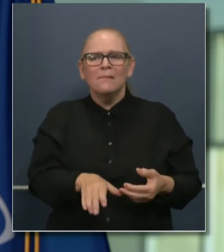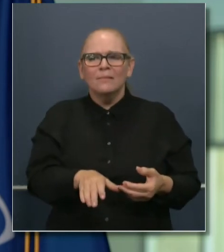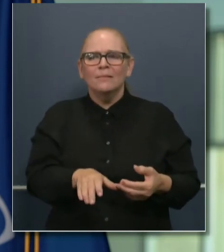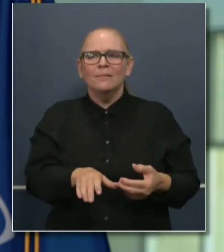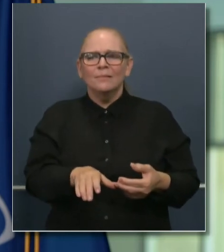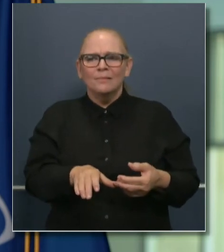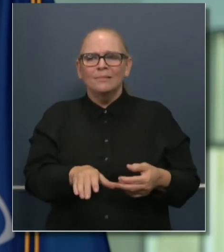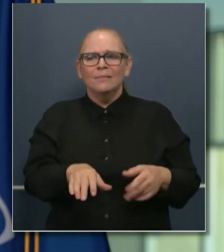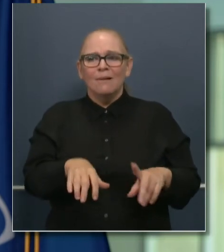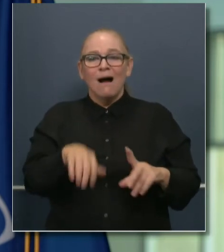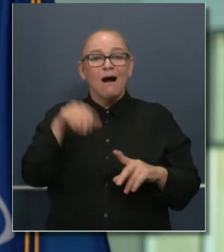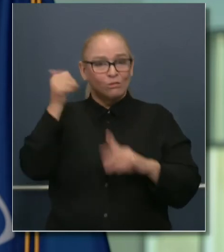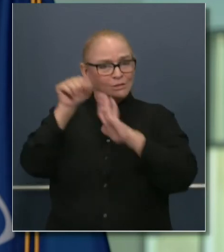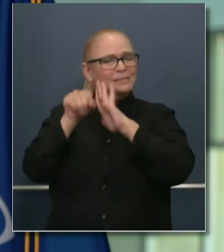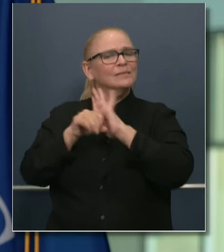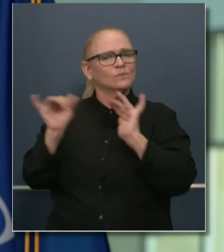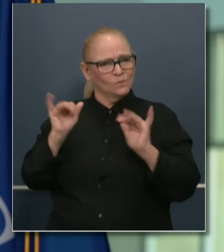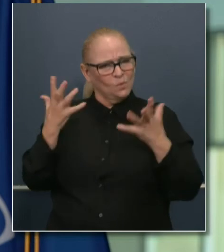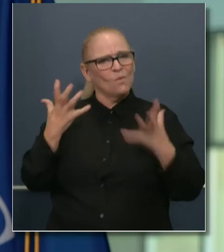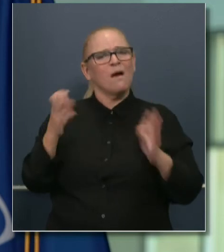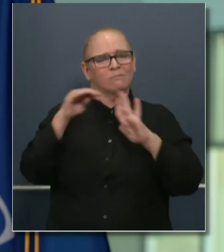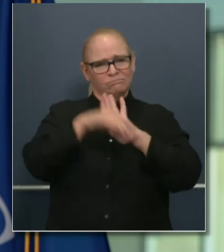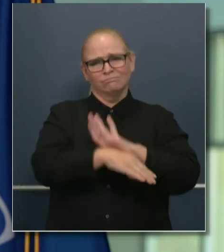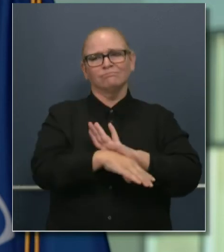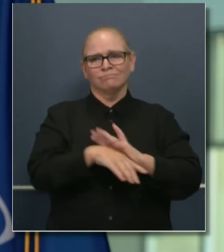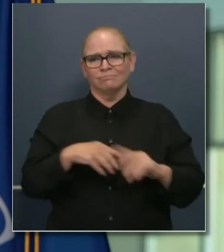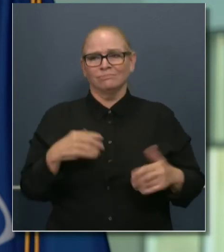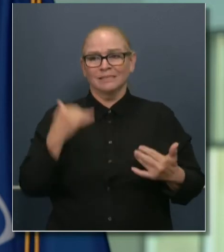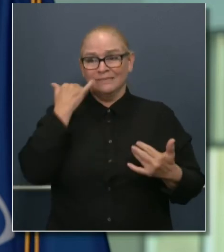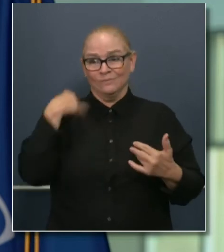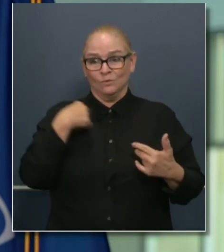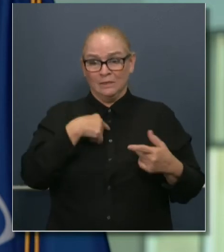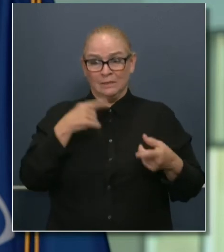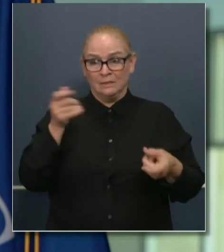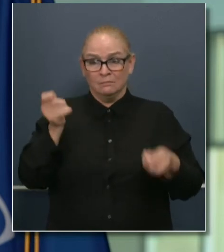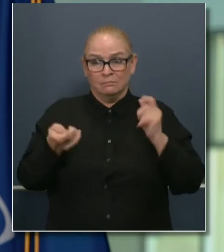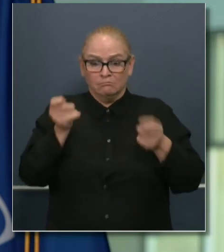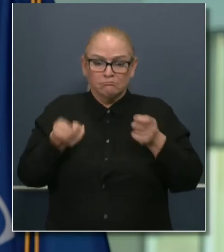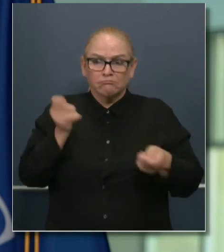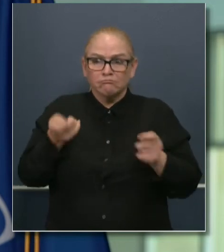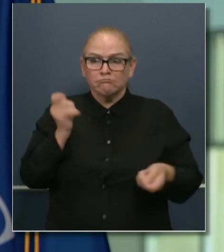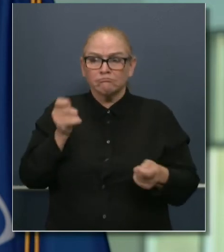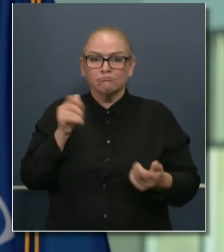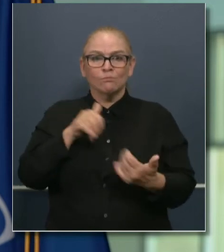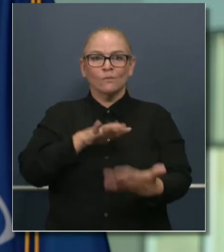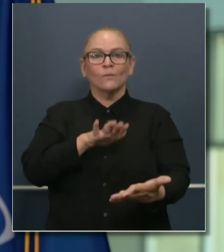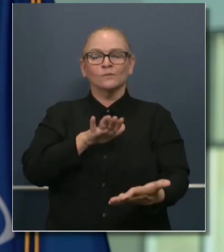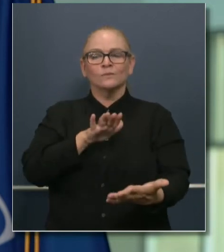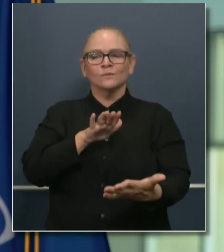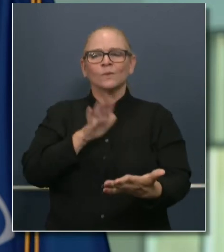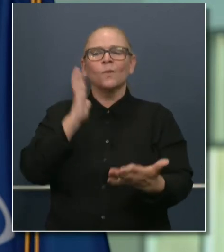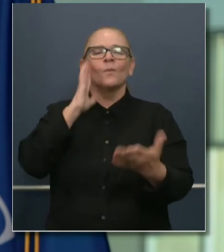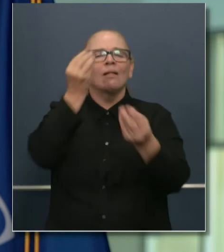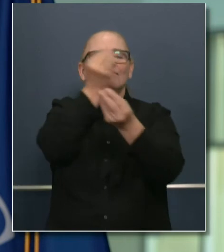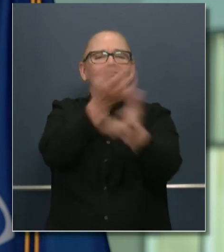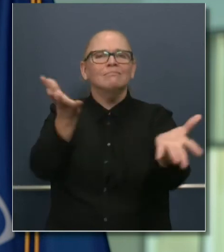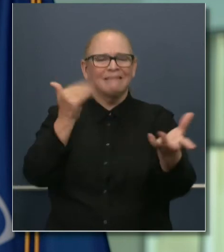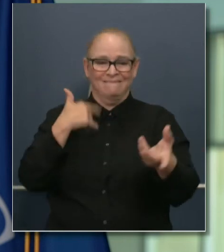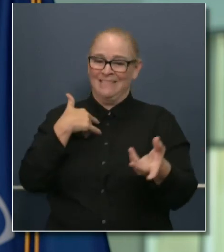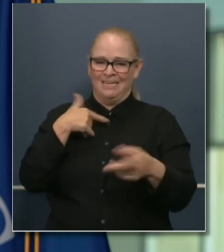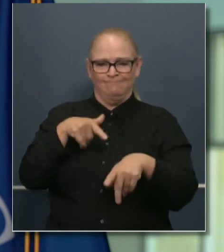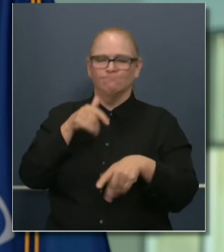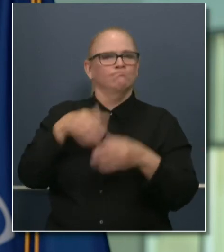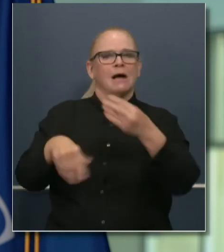education about any modifications, subsequent modifications to our guidance and stay-at-home orders